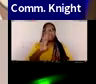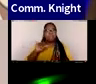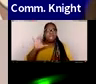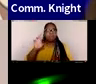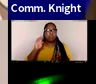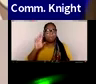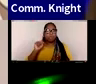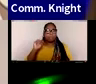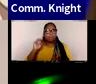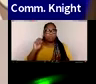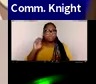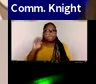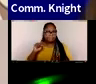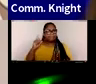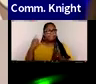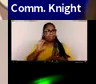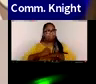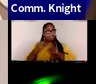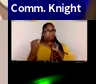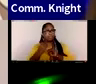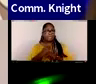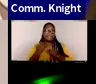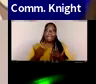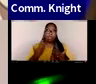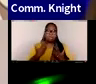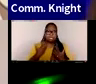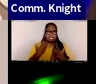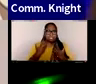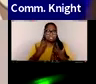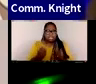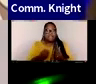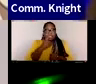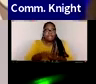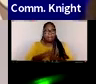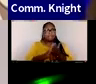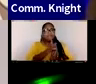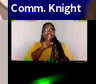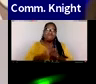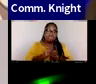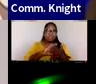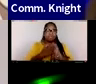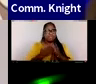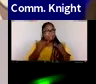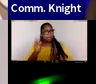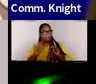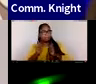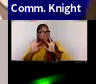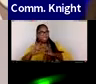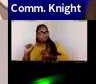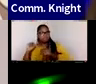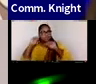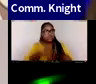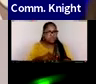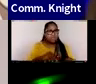now as it's recovering for the first time, becoming a real community. In the last year, people with families have moved in here. There weren't people with families here before.